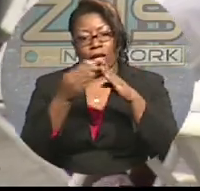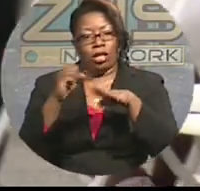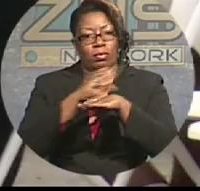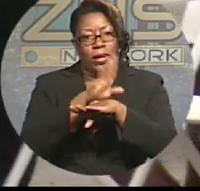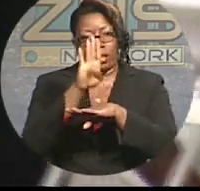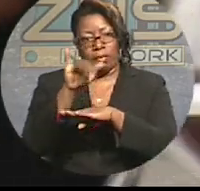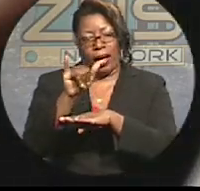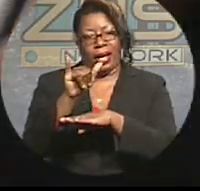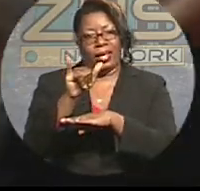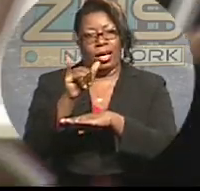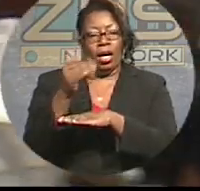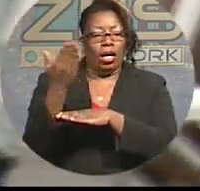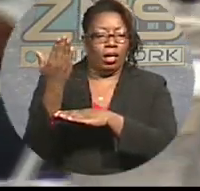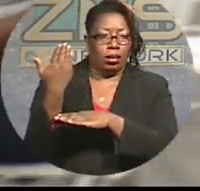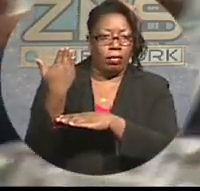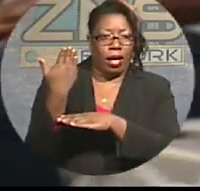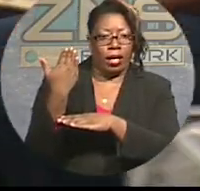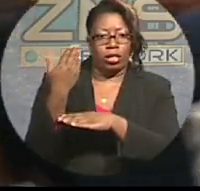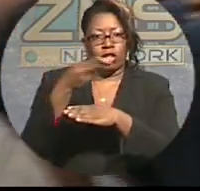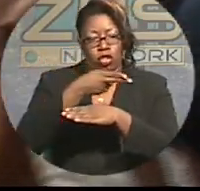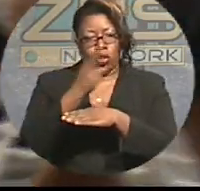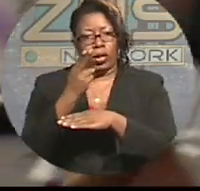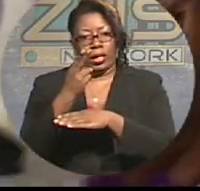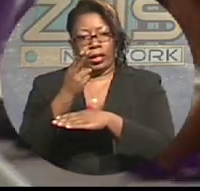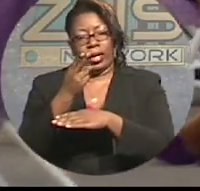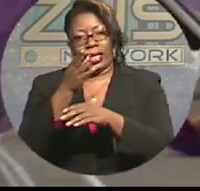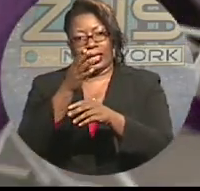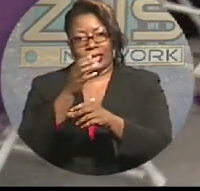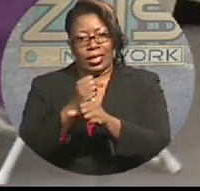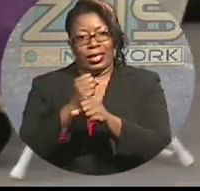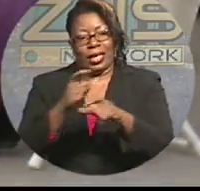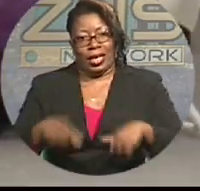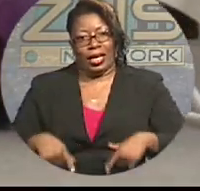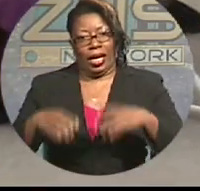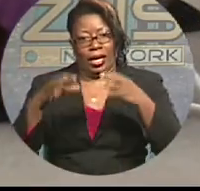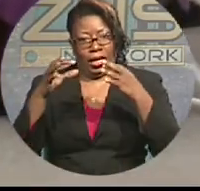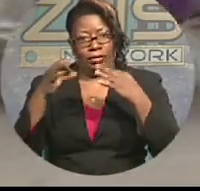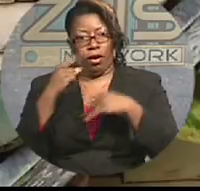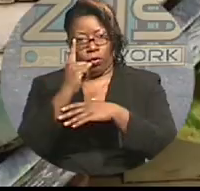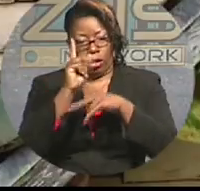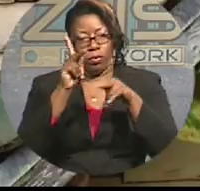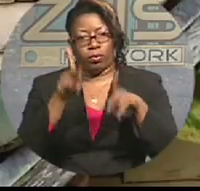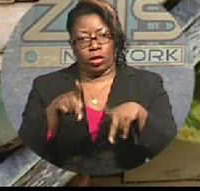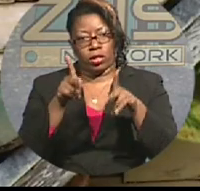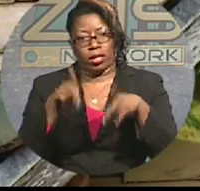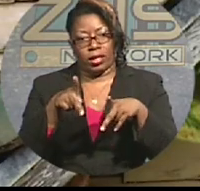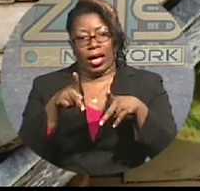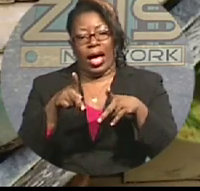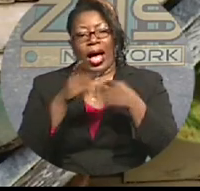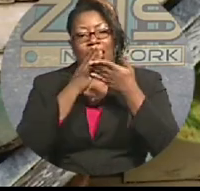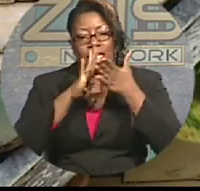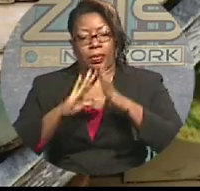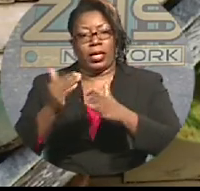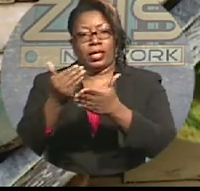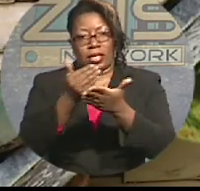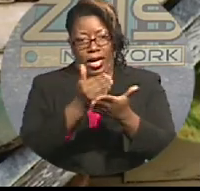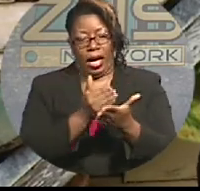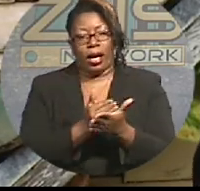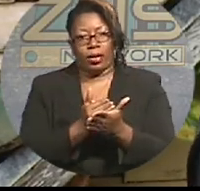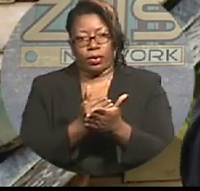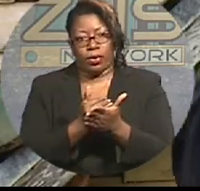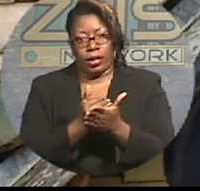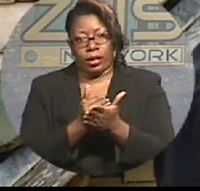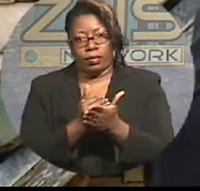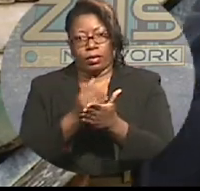recent shooting that claimed the life of one while six others were shot at a peace gathering on Rupert Dean Lane. Well, the Bainetown community held its